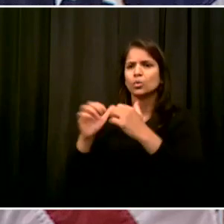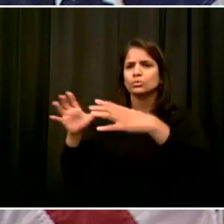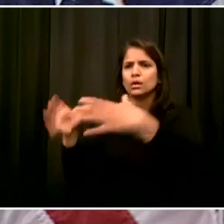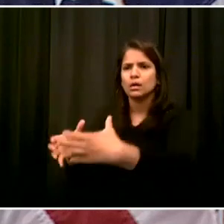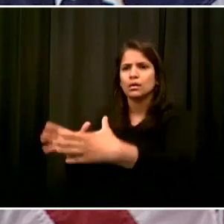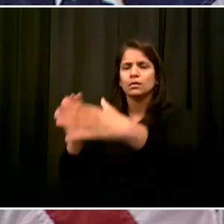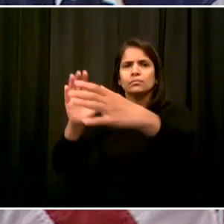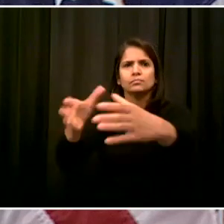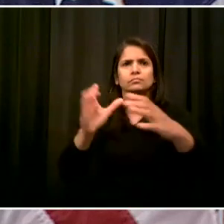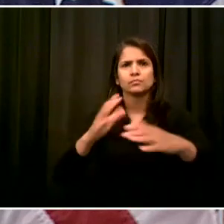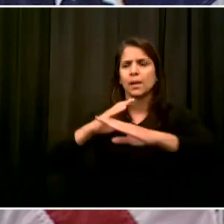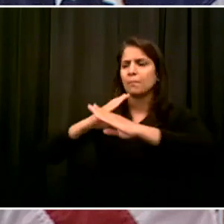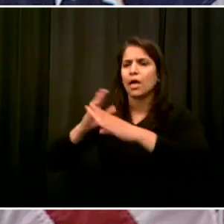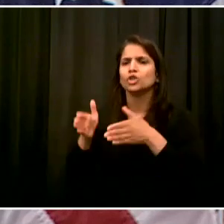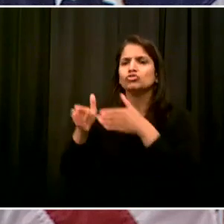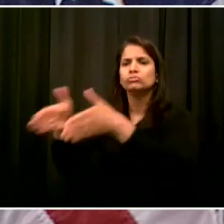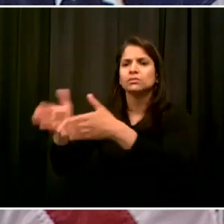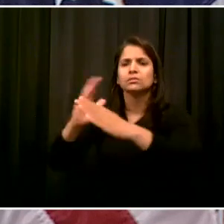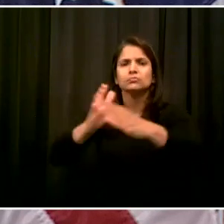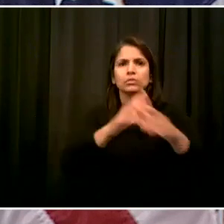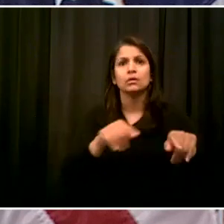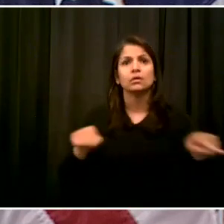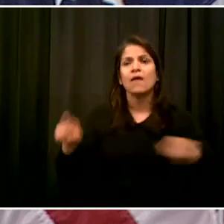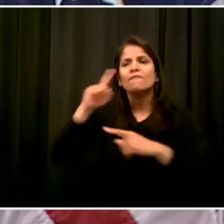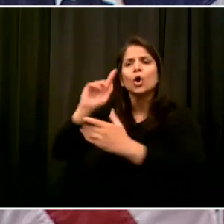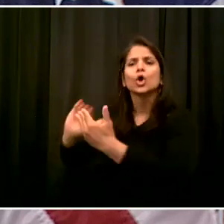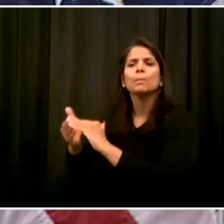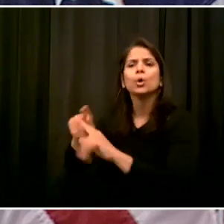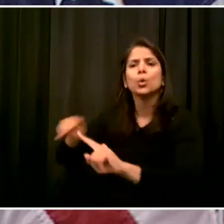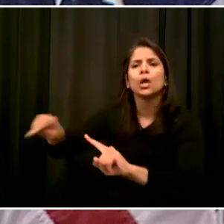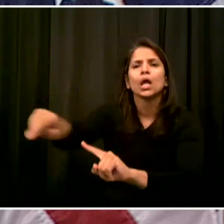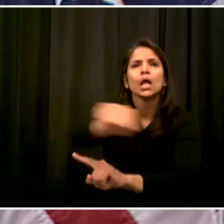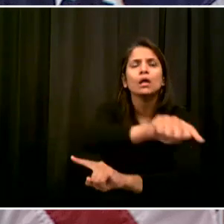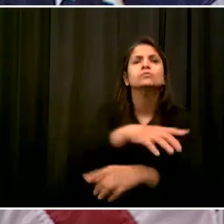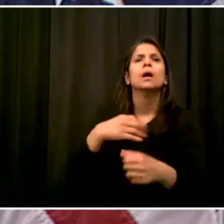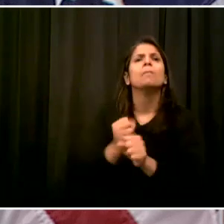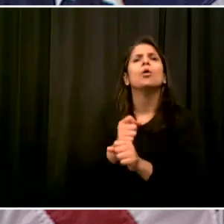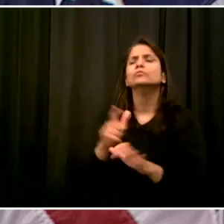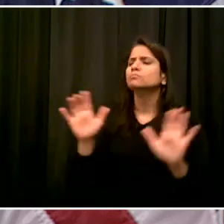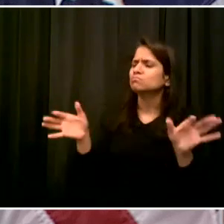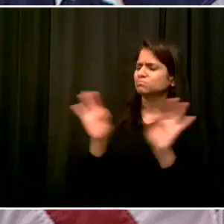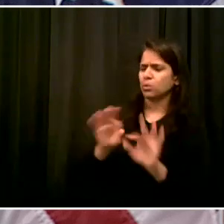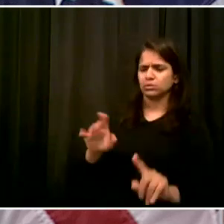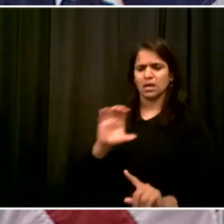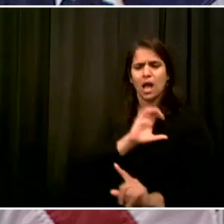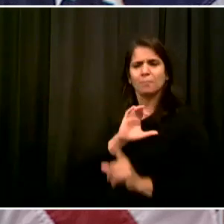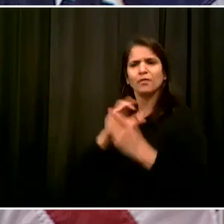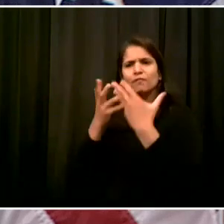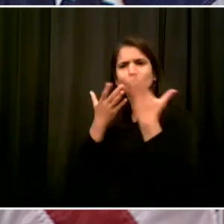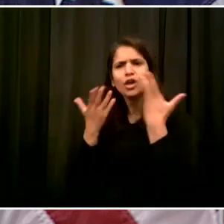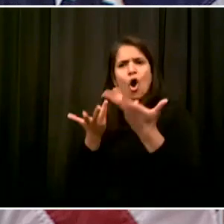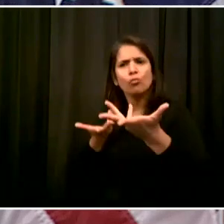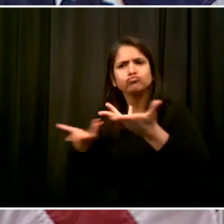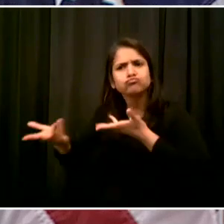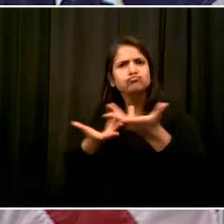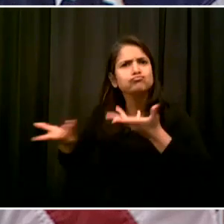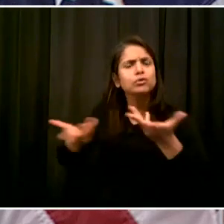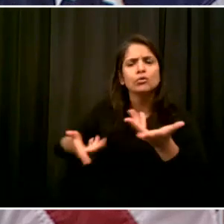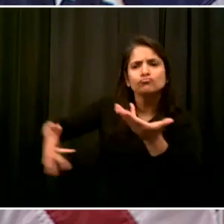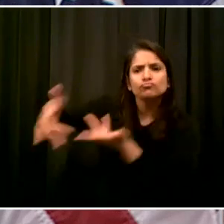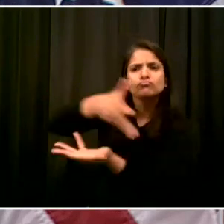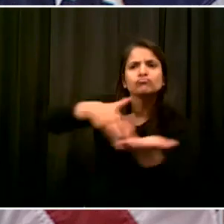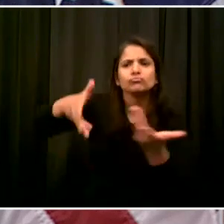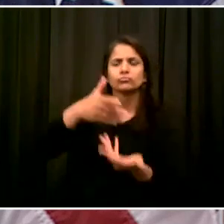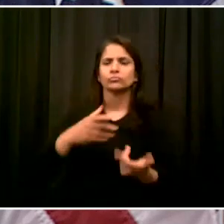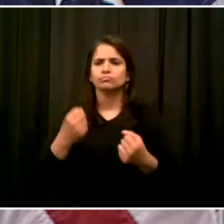future for how you create a safer city where you don't need the same kind of police presence anymore. So that's where we're moving